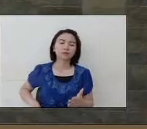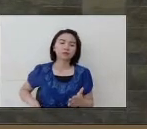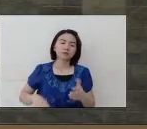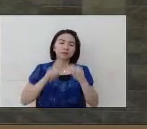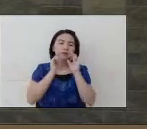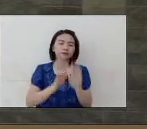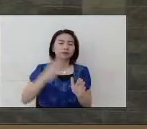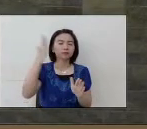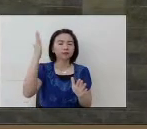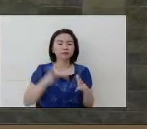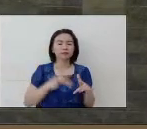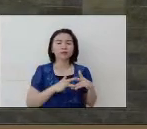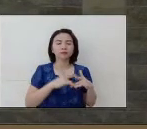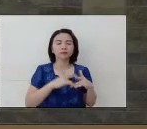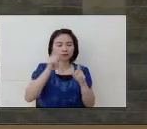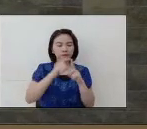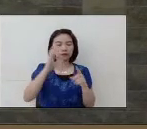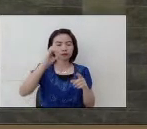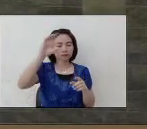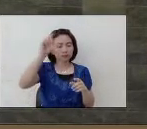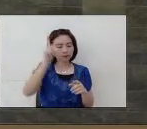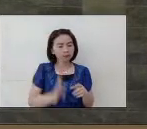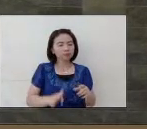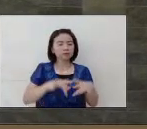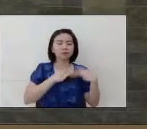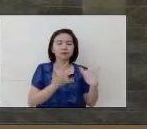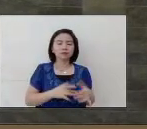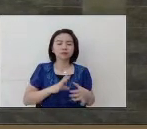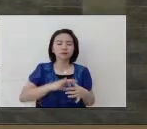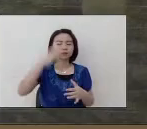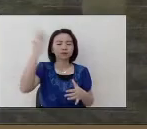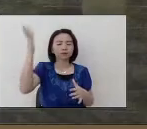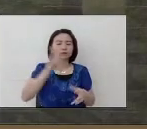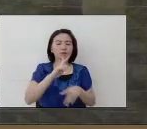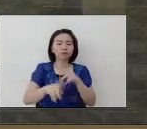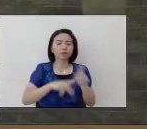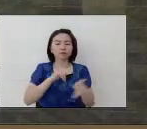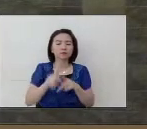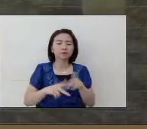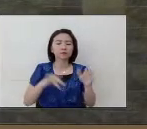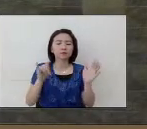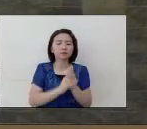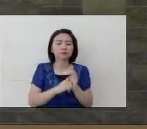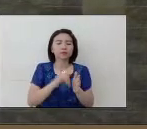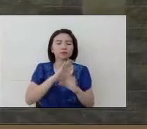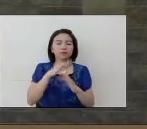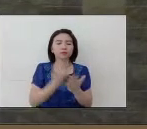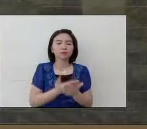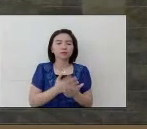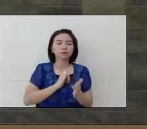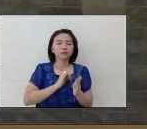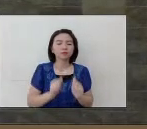God, into the hearts of your people. That's all I can, O God. I'm limited.